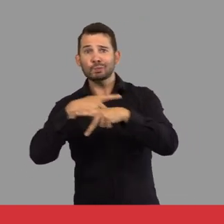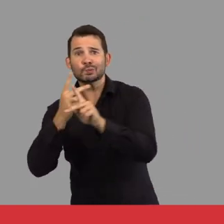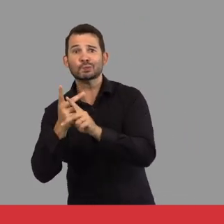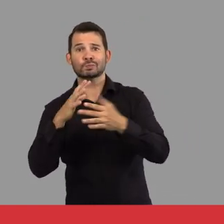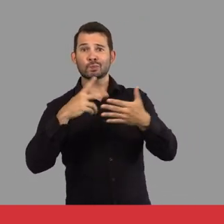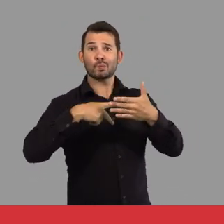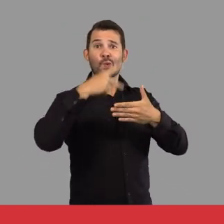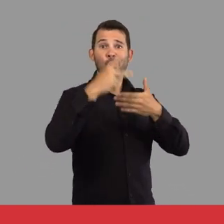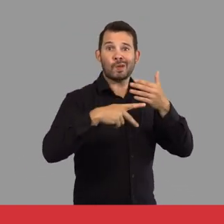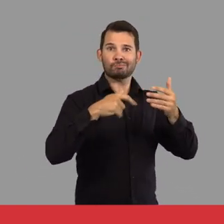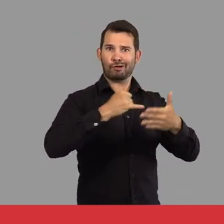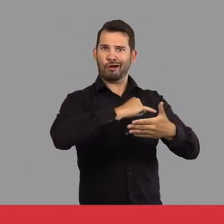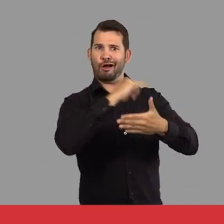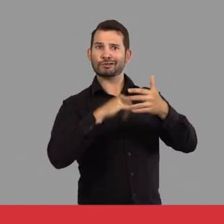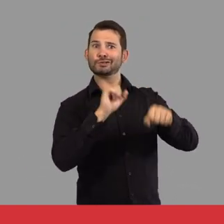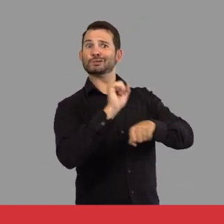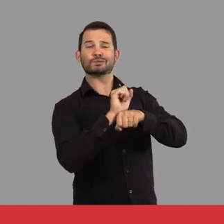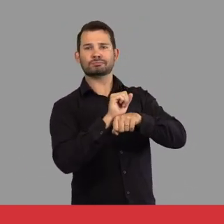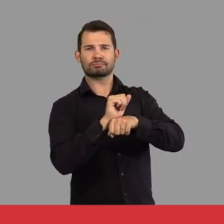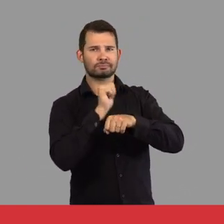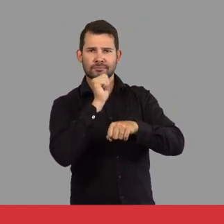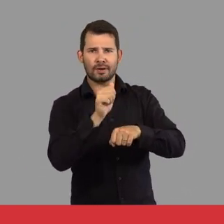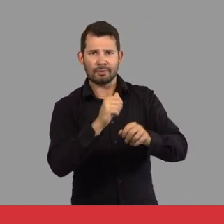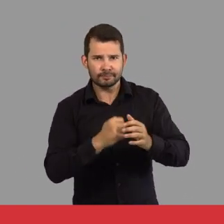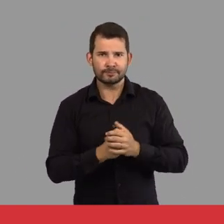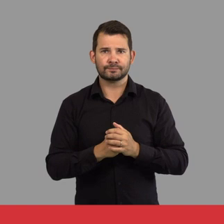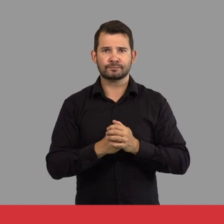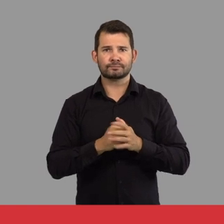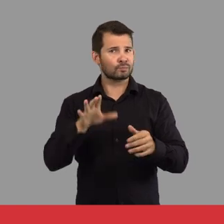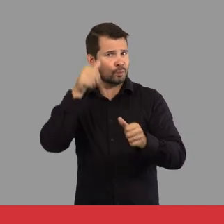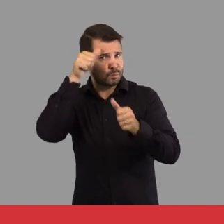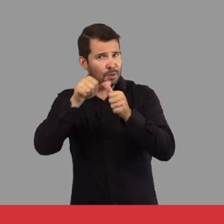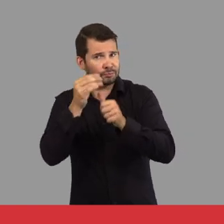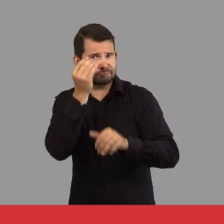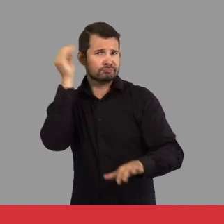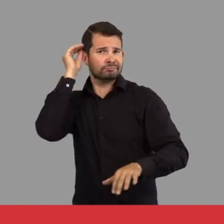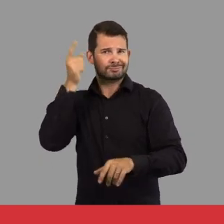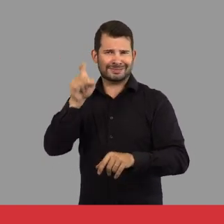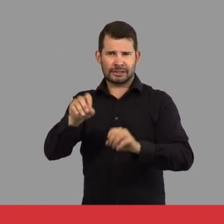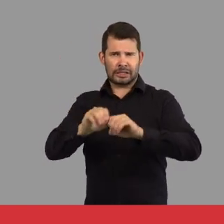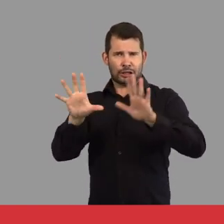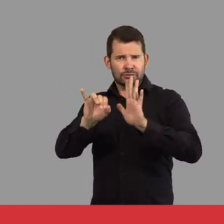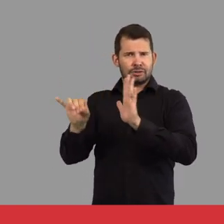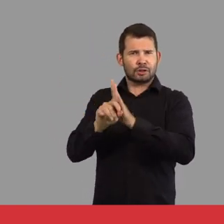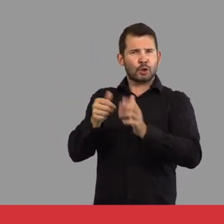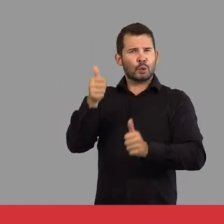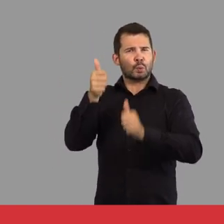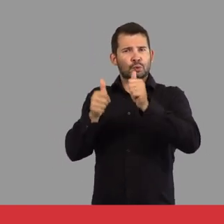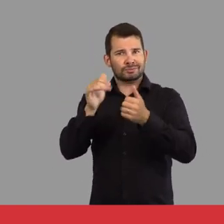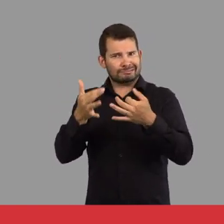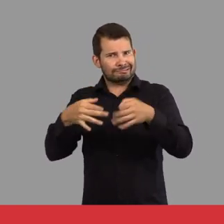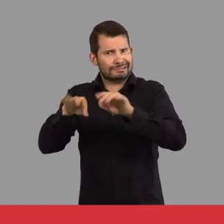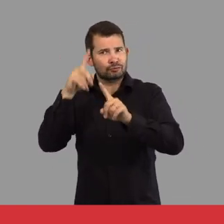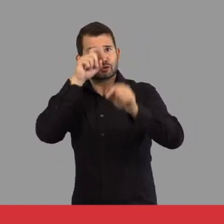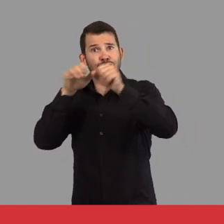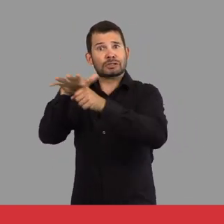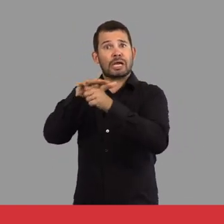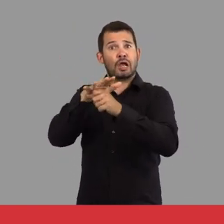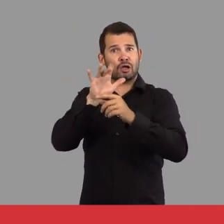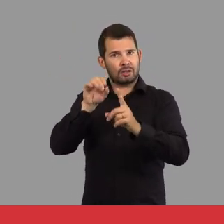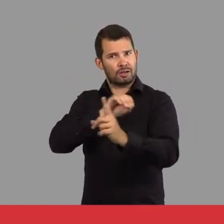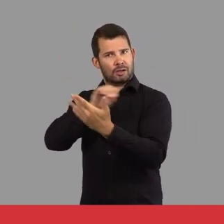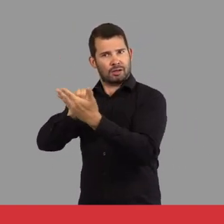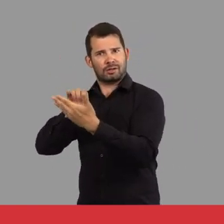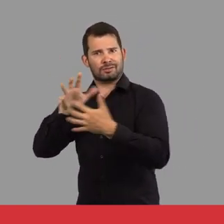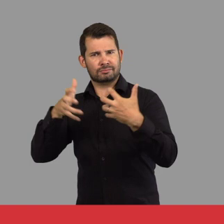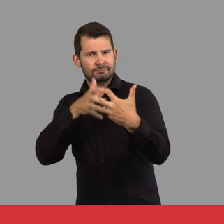or for creating, producing, or programming artistic works. And remember, you need to clearly identify which of our